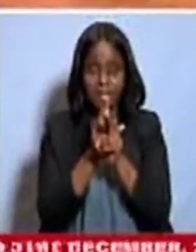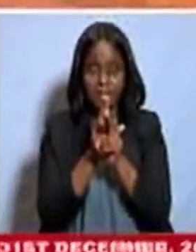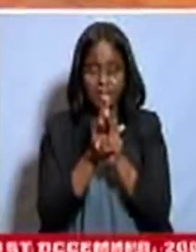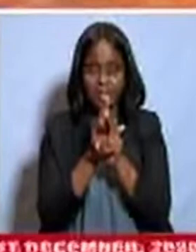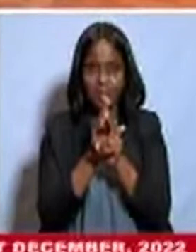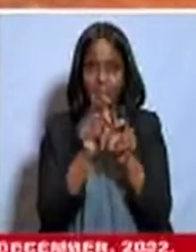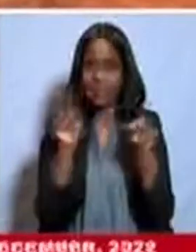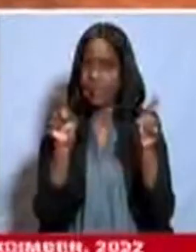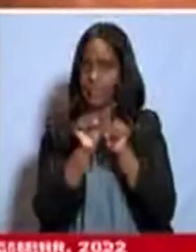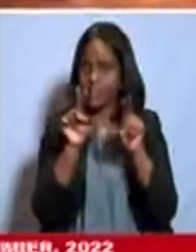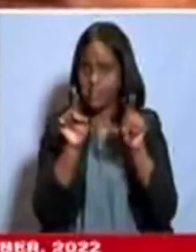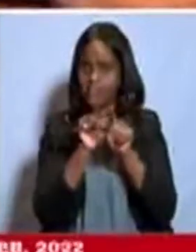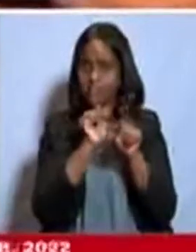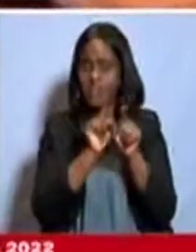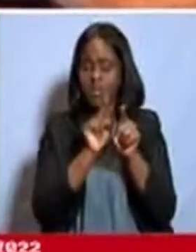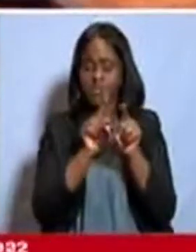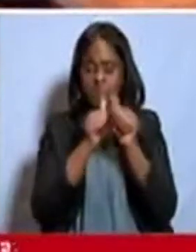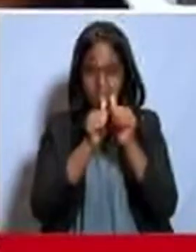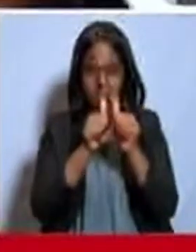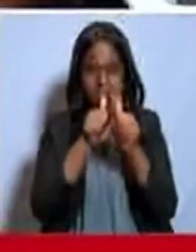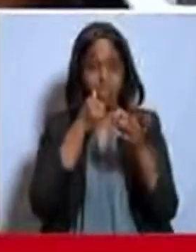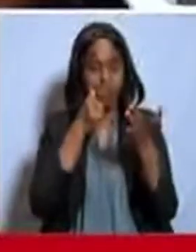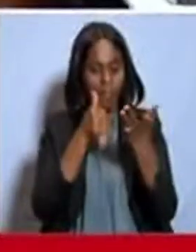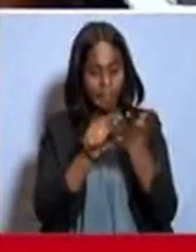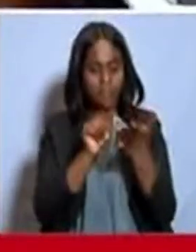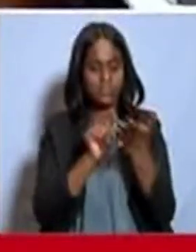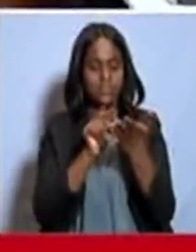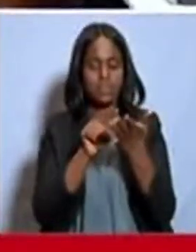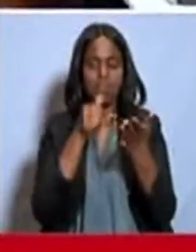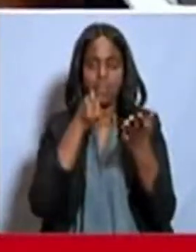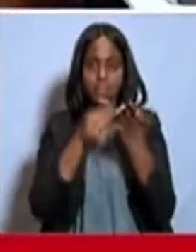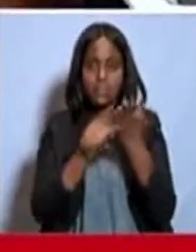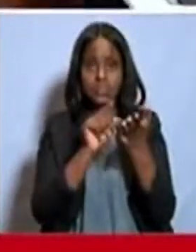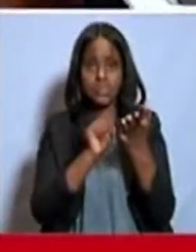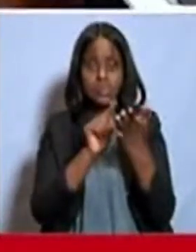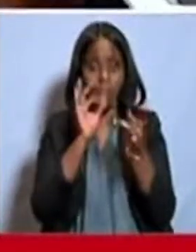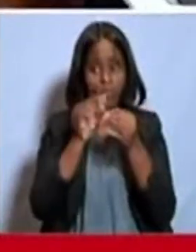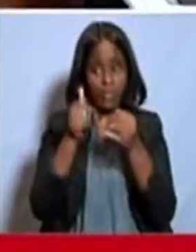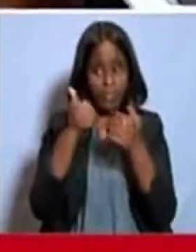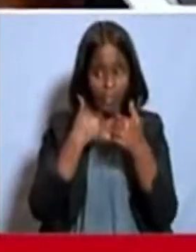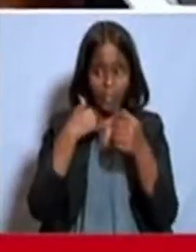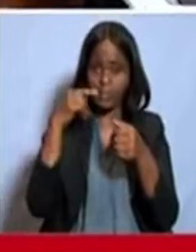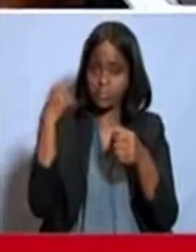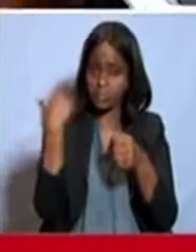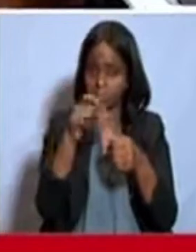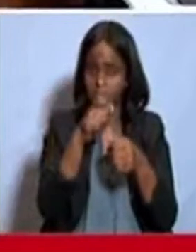On the same. Okay. According to the letter, the letters, if you have really charged these